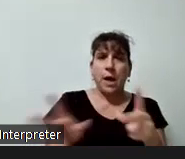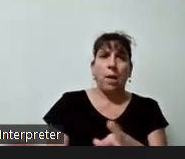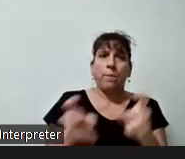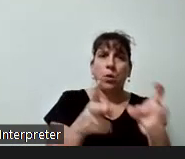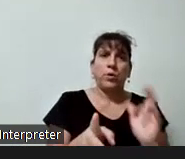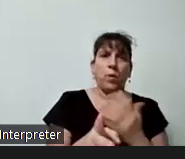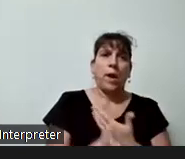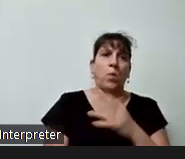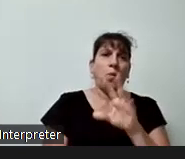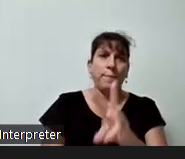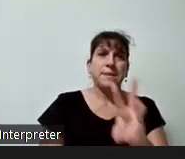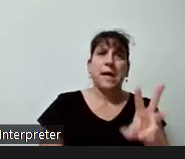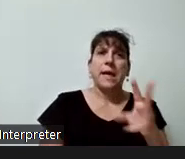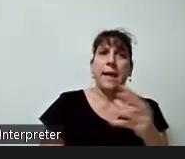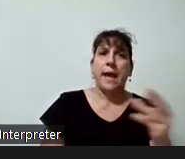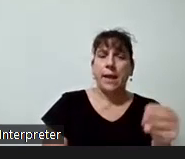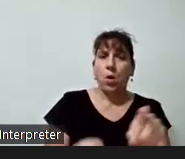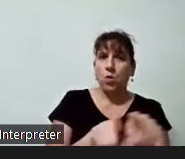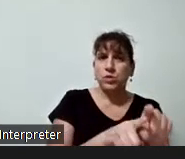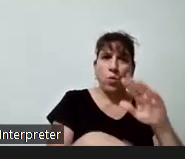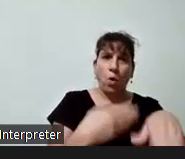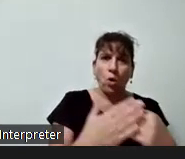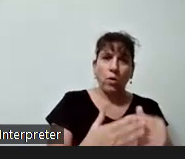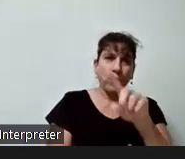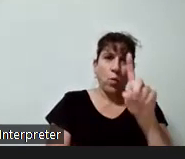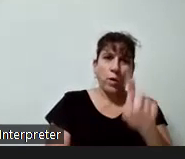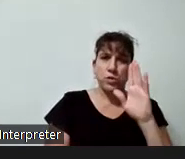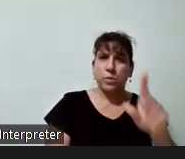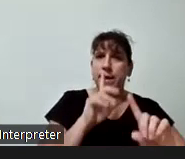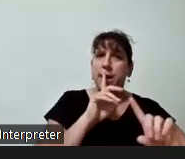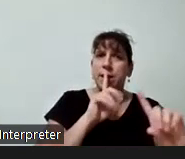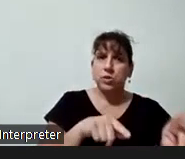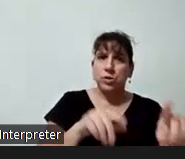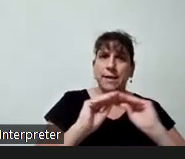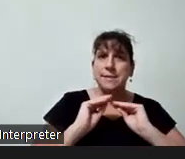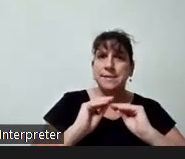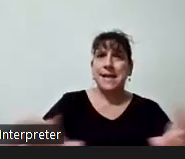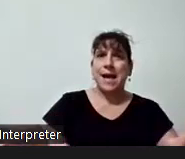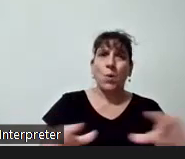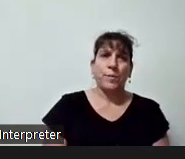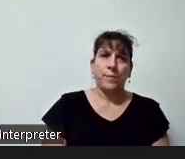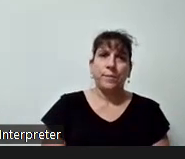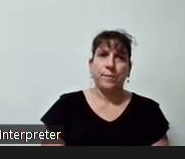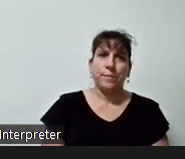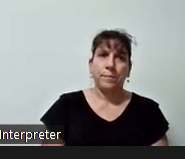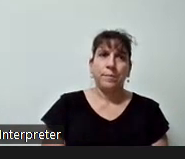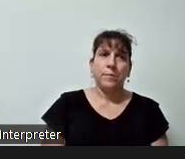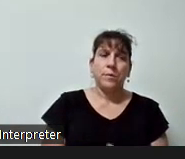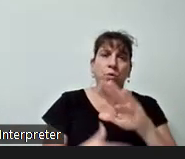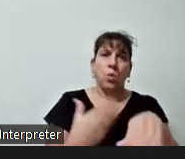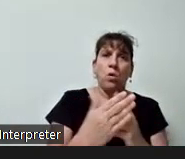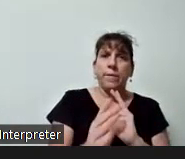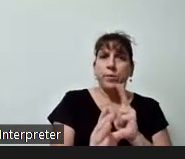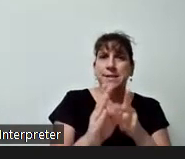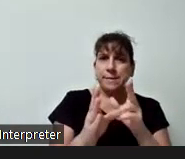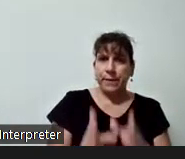our website. Also, all of the questions will be answered and sent out, to all the participants that